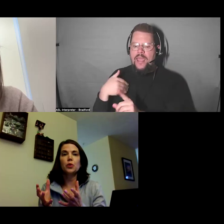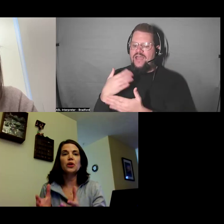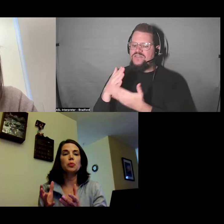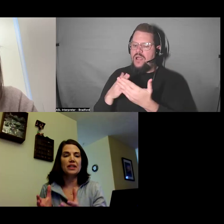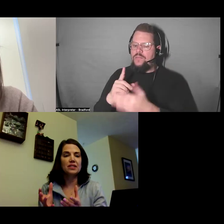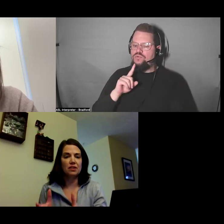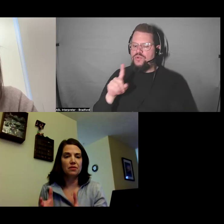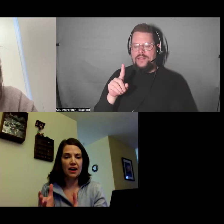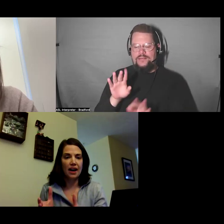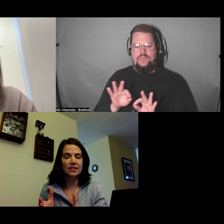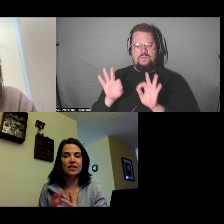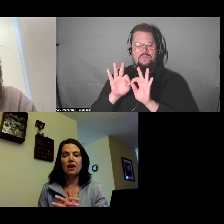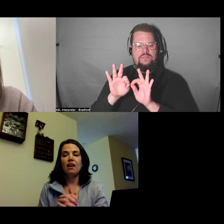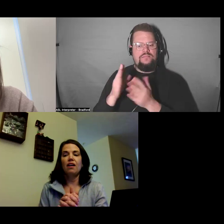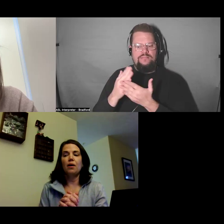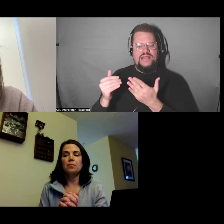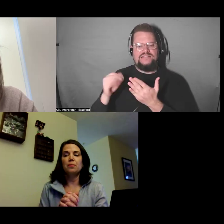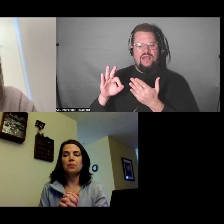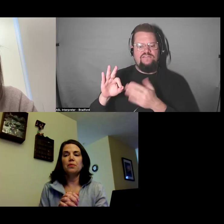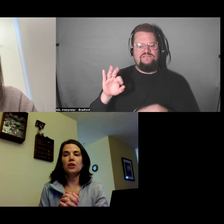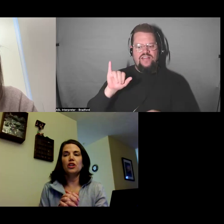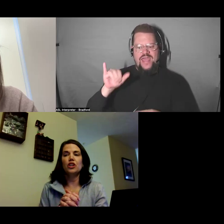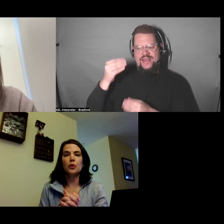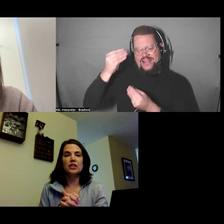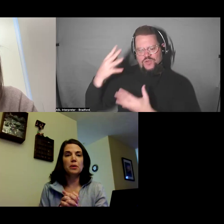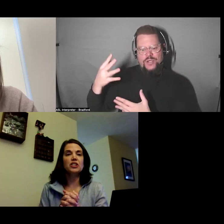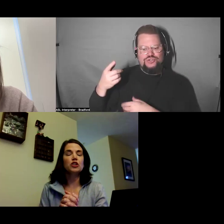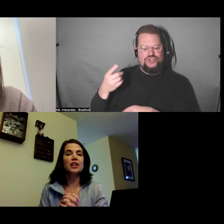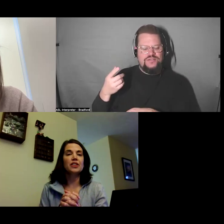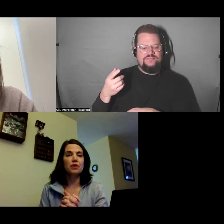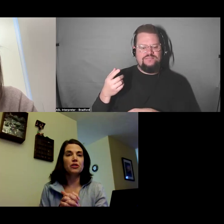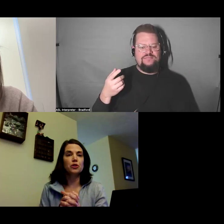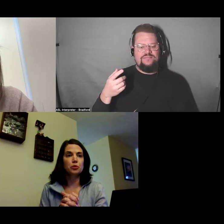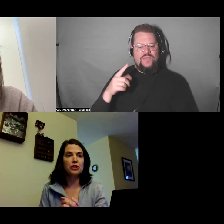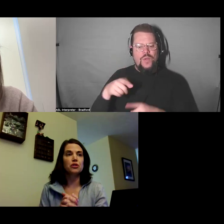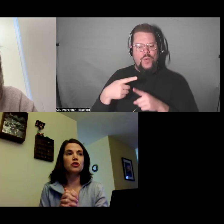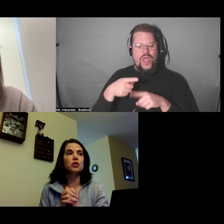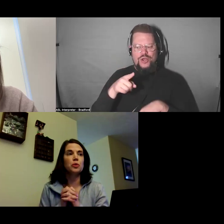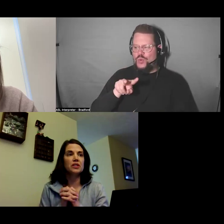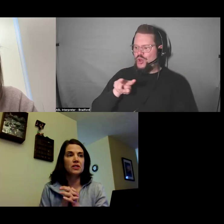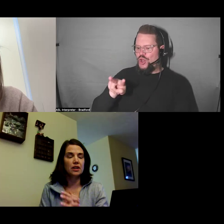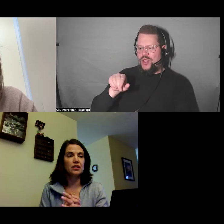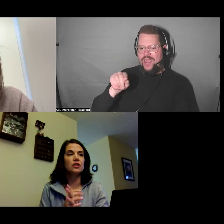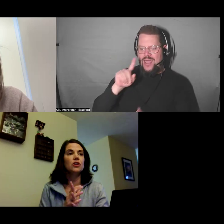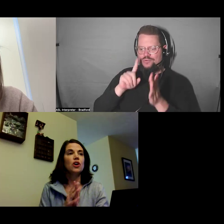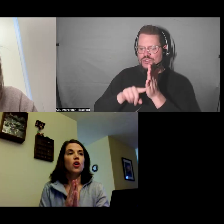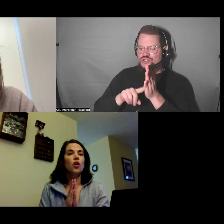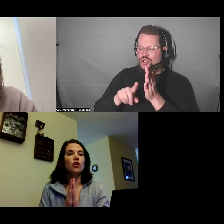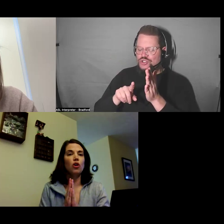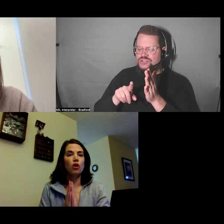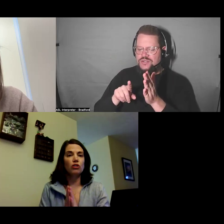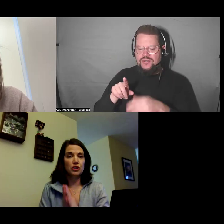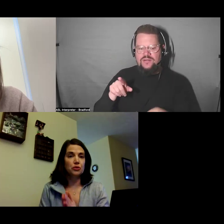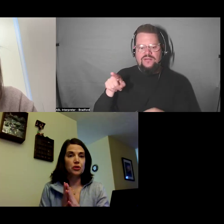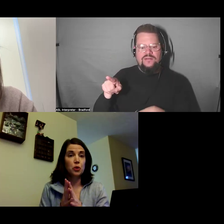really critical pieces of that. Um, Especially looking at the fact that the research was conducted